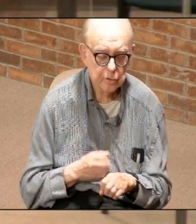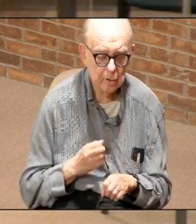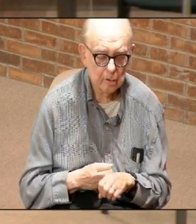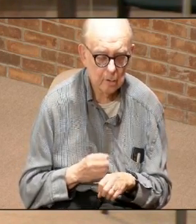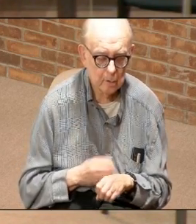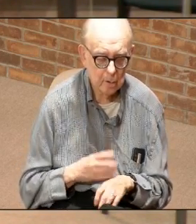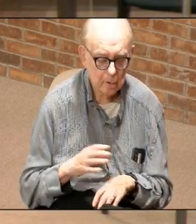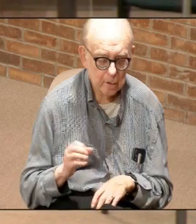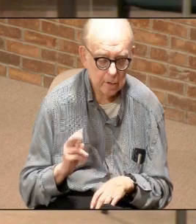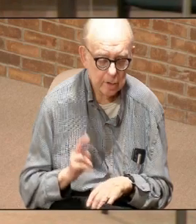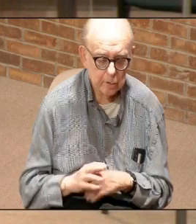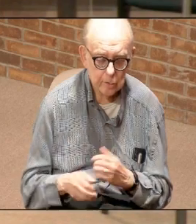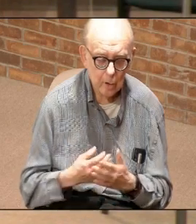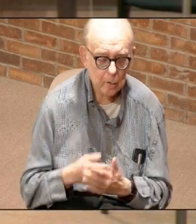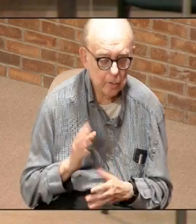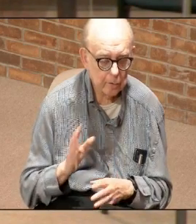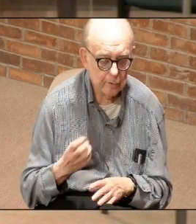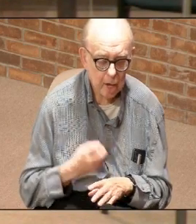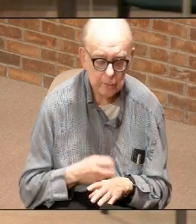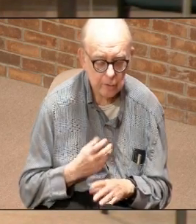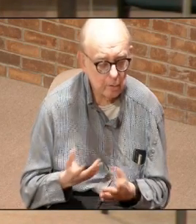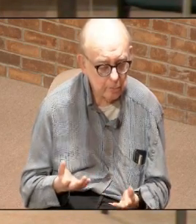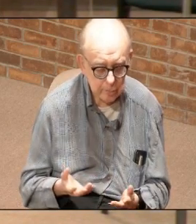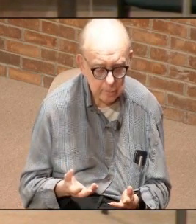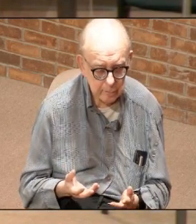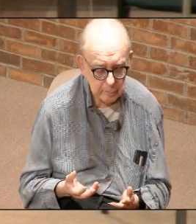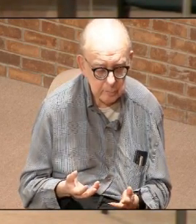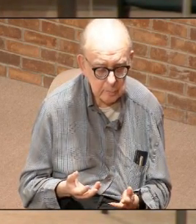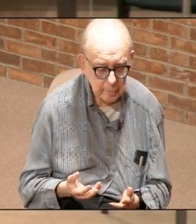Did it take all 5 stones?